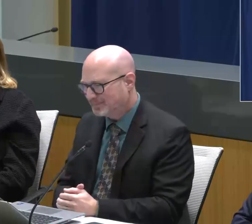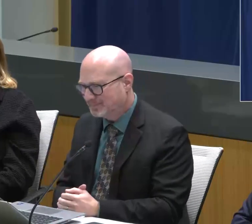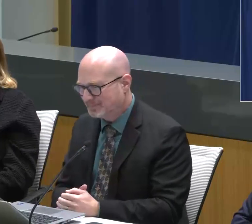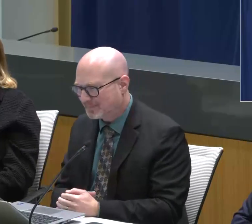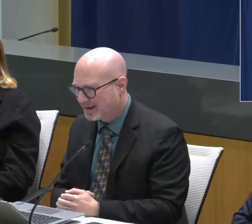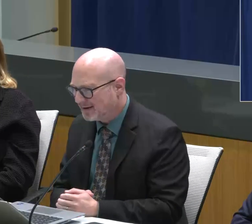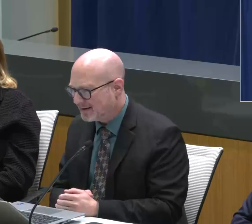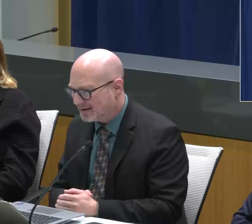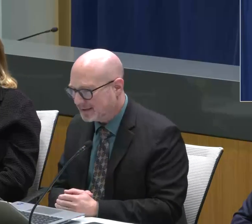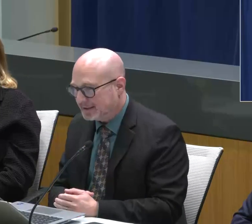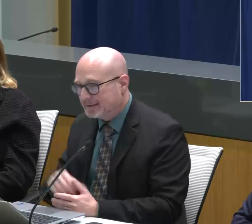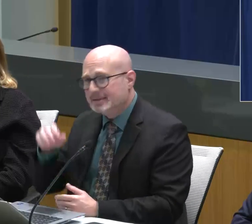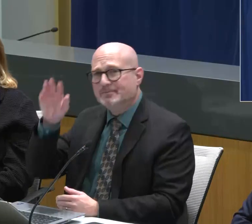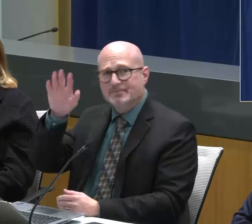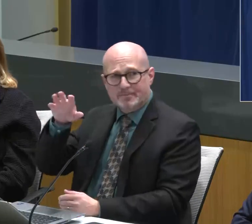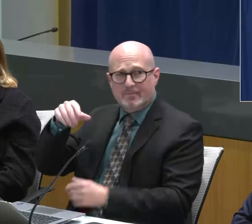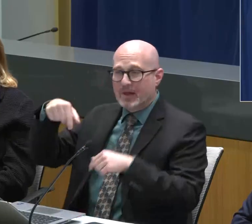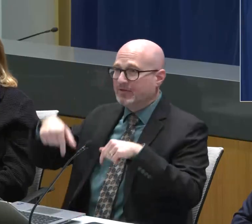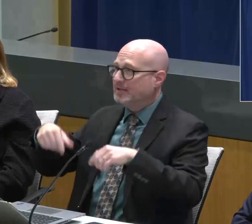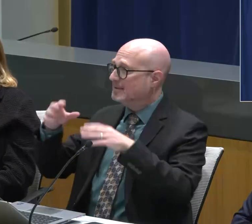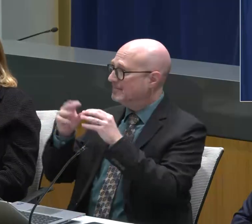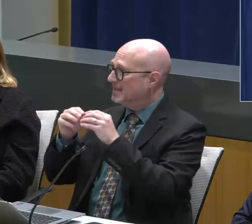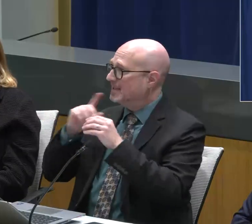with our backup plan.